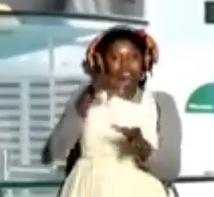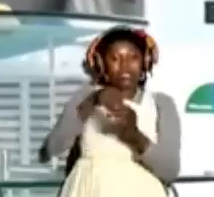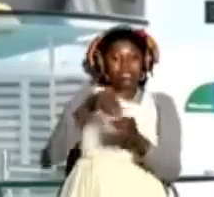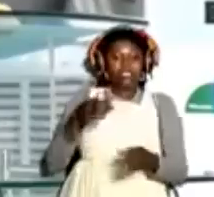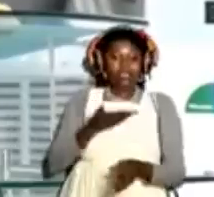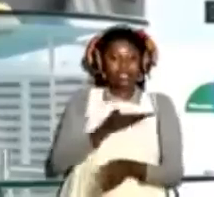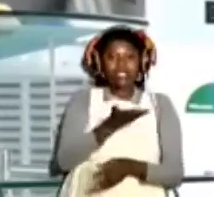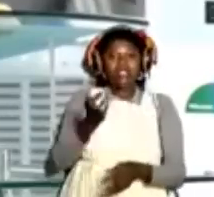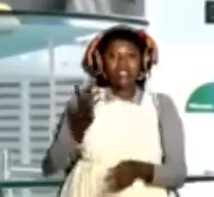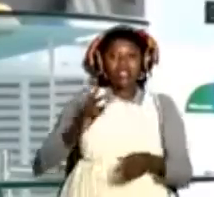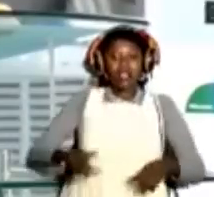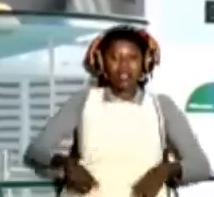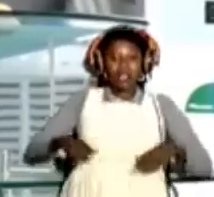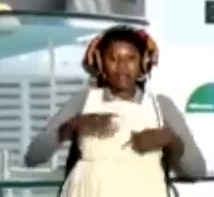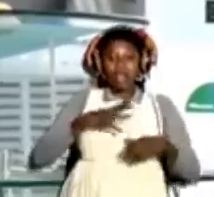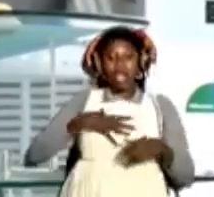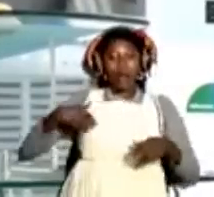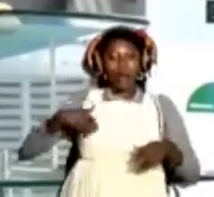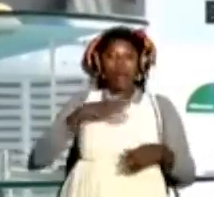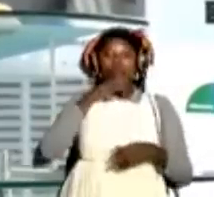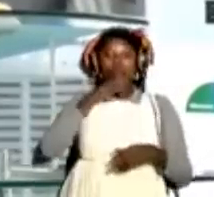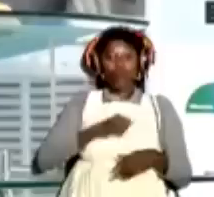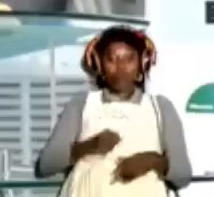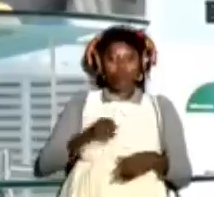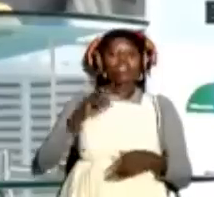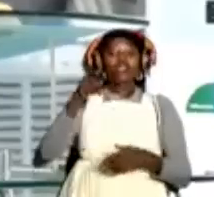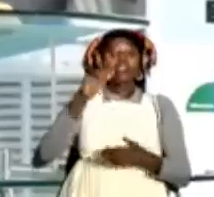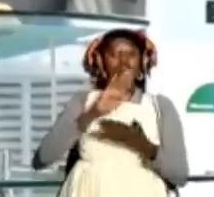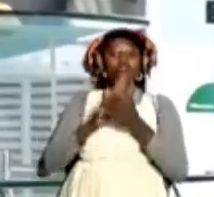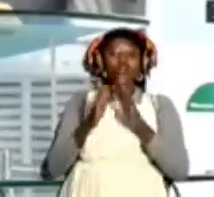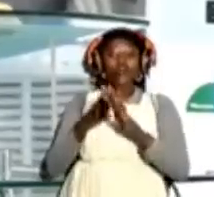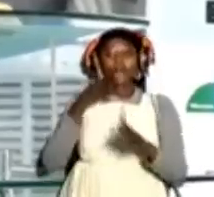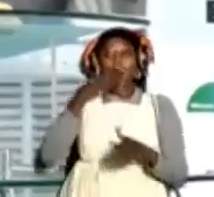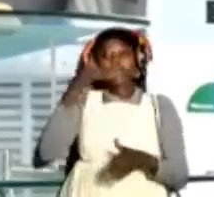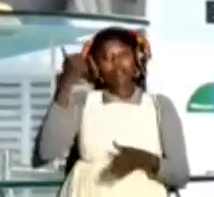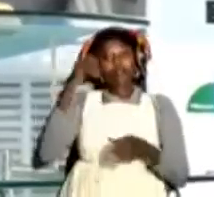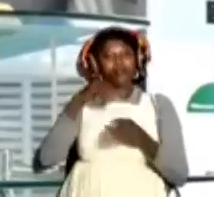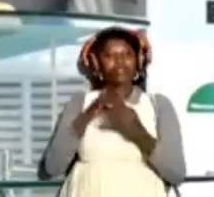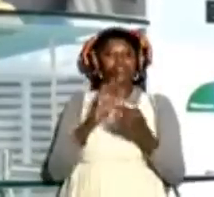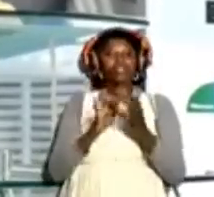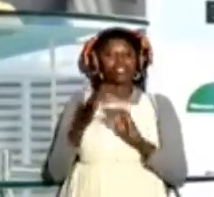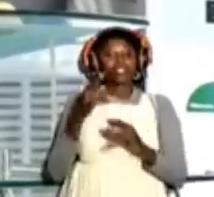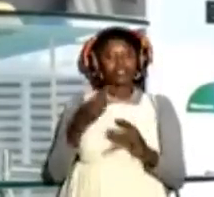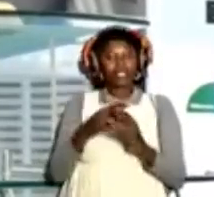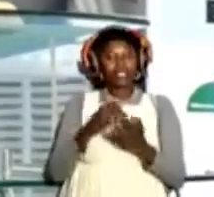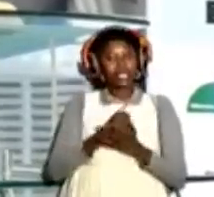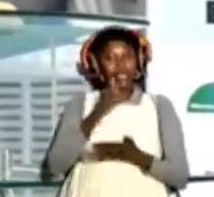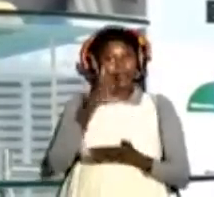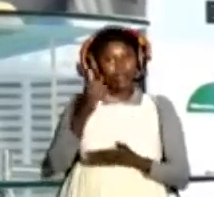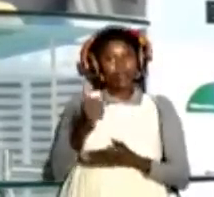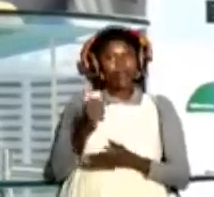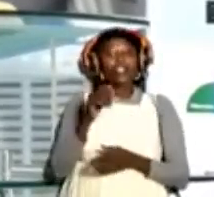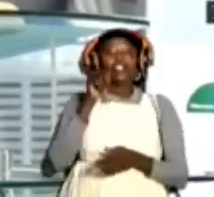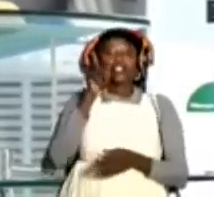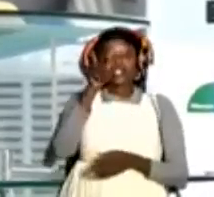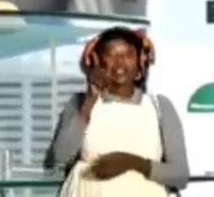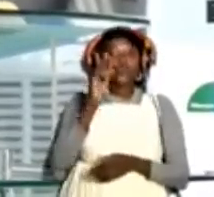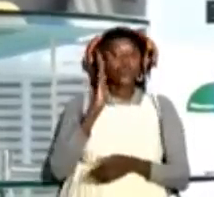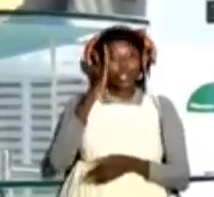growing forth, even as we have prayed tonight, in the name of Jesus. You will note